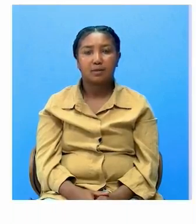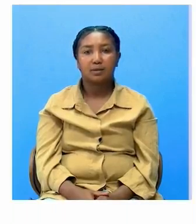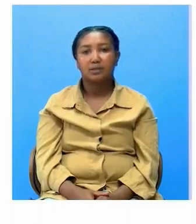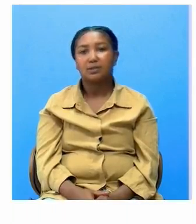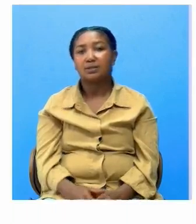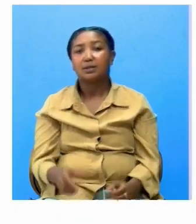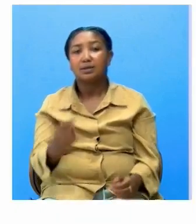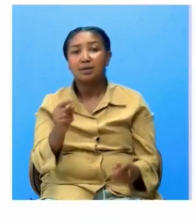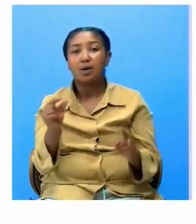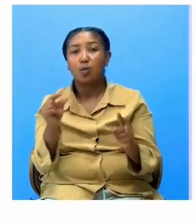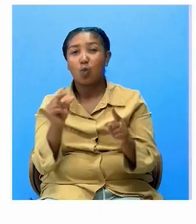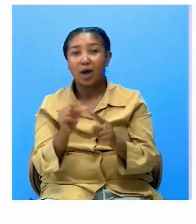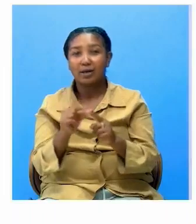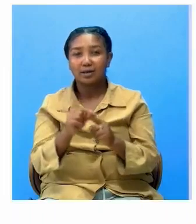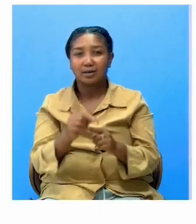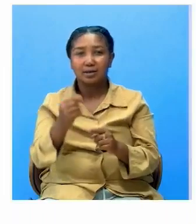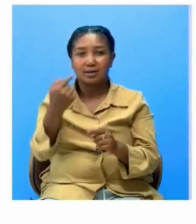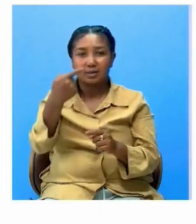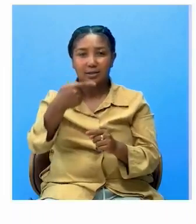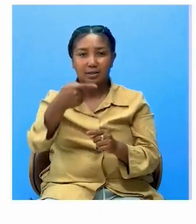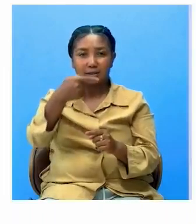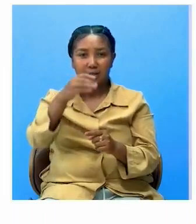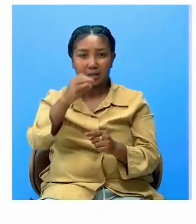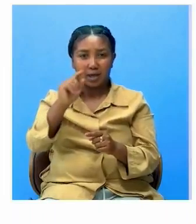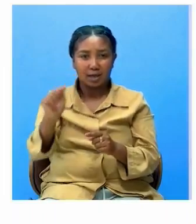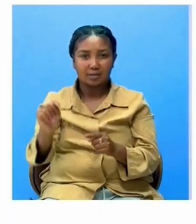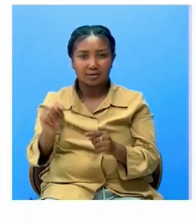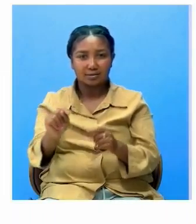has many meanings. Has